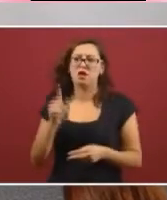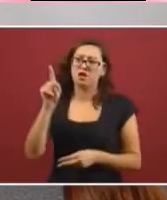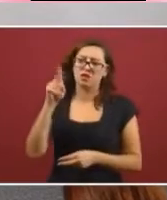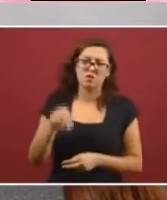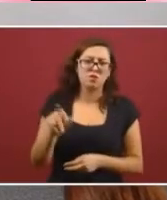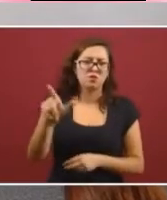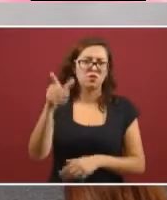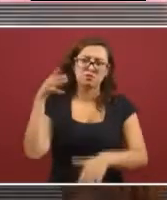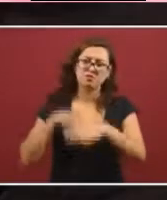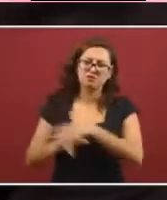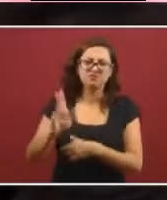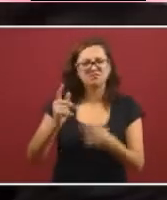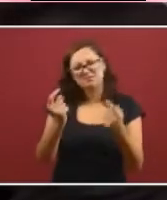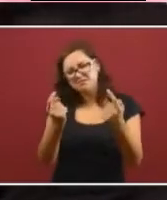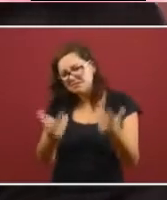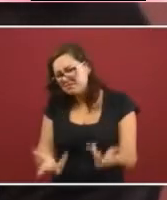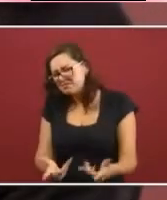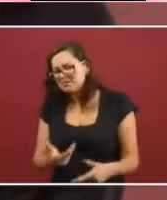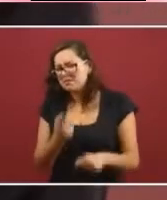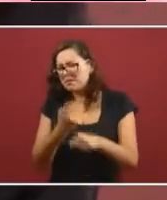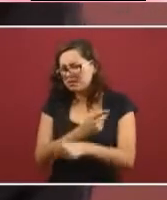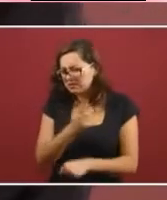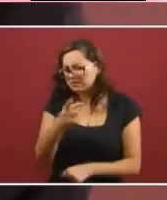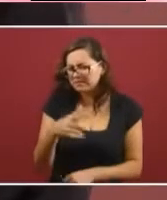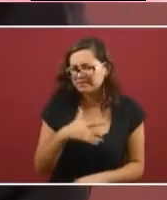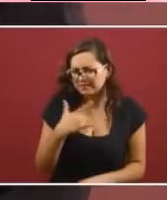very important work that's on hold?